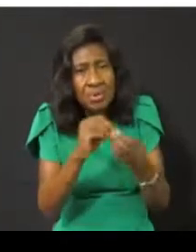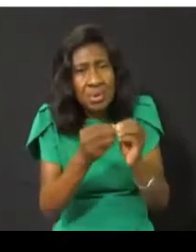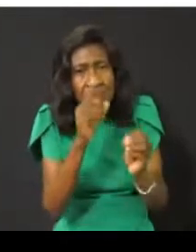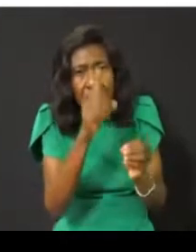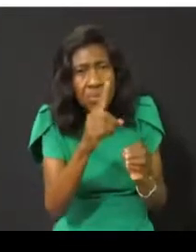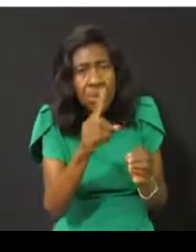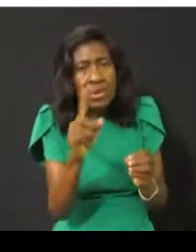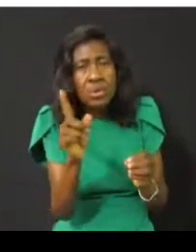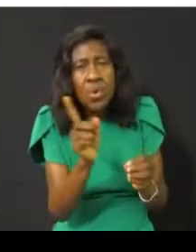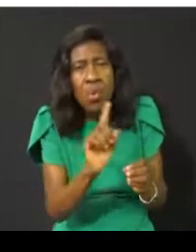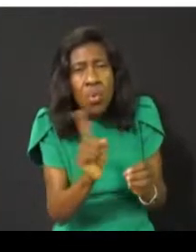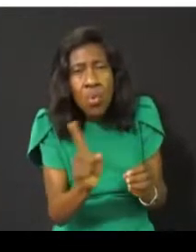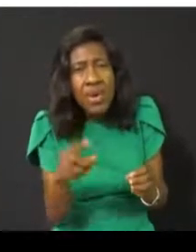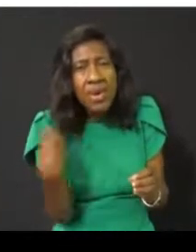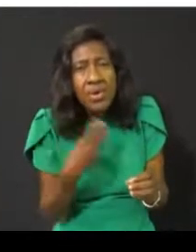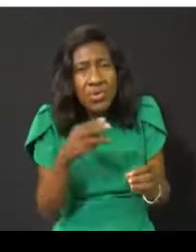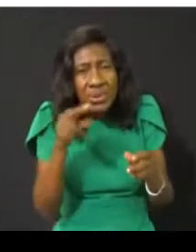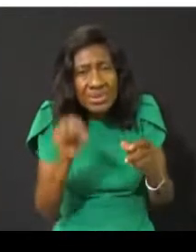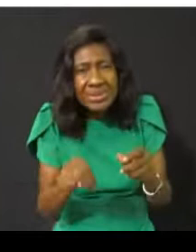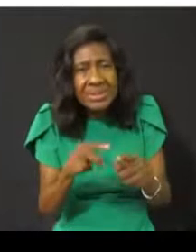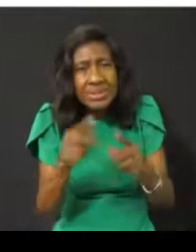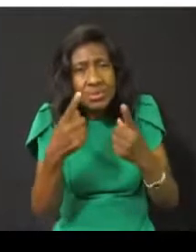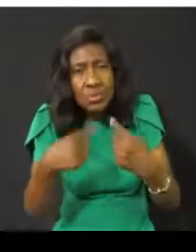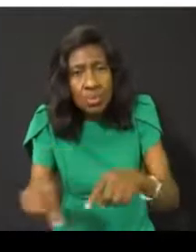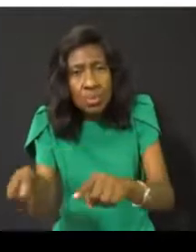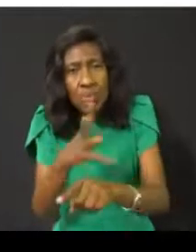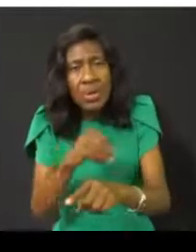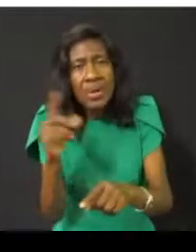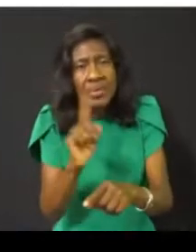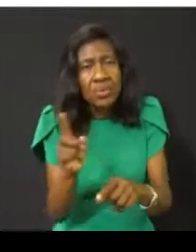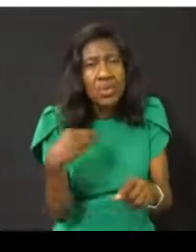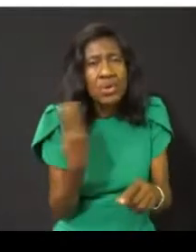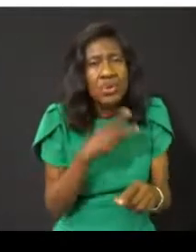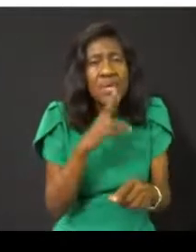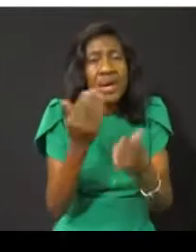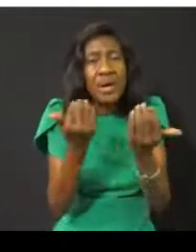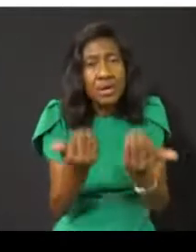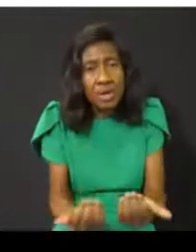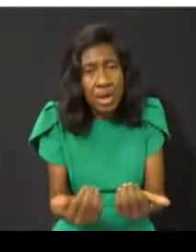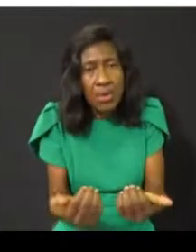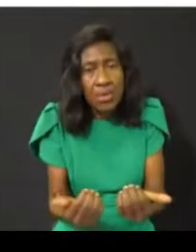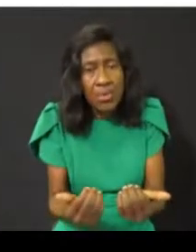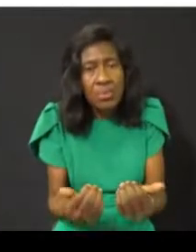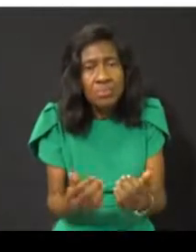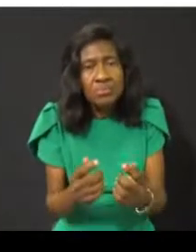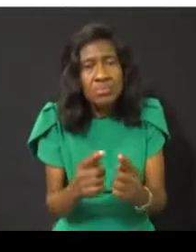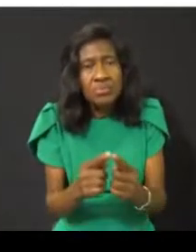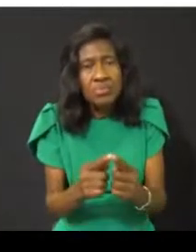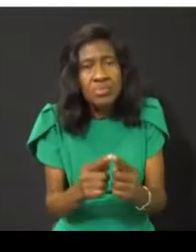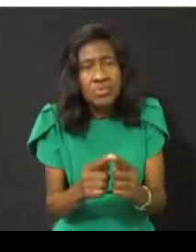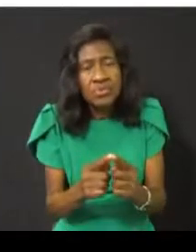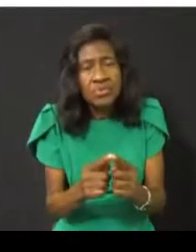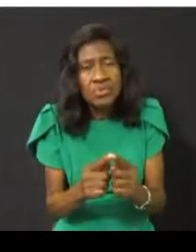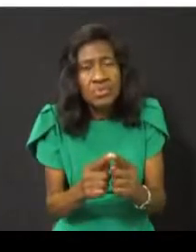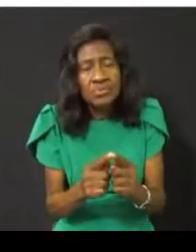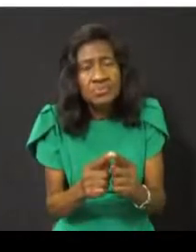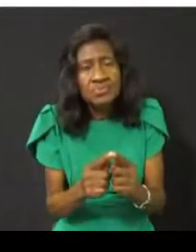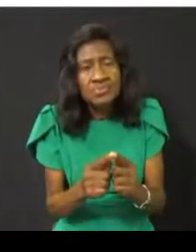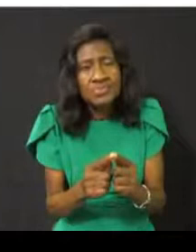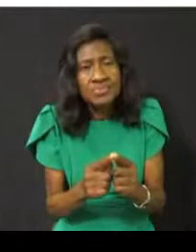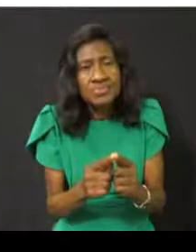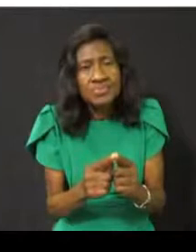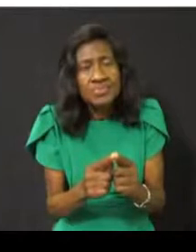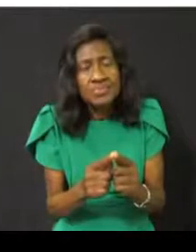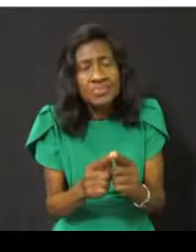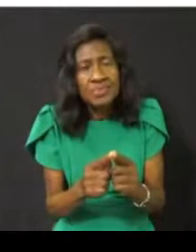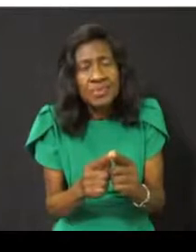go and where we are now. To enable us to identify actions, we will take